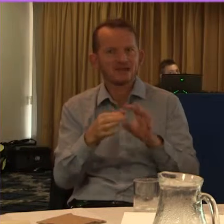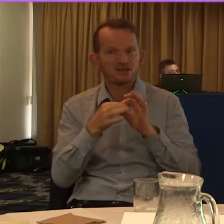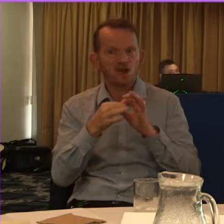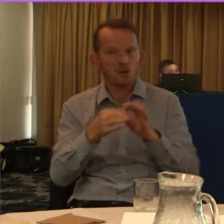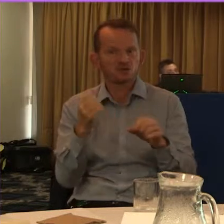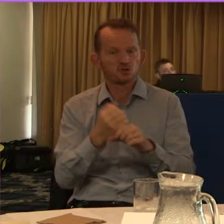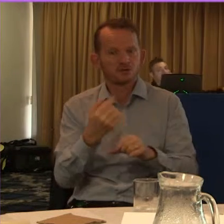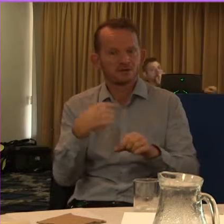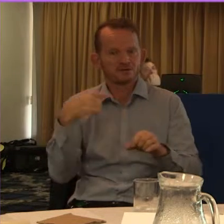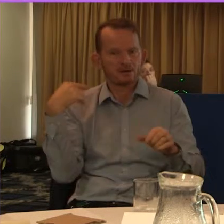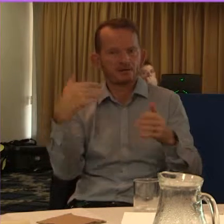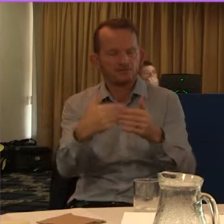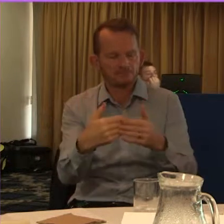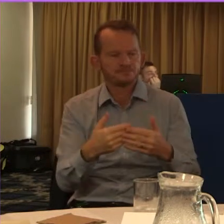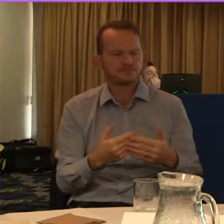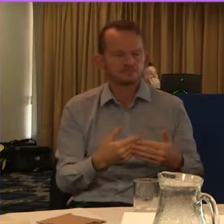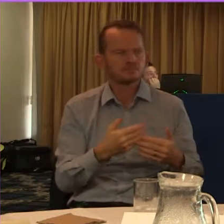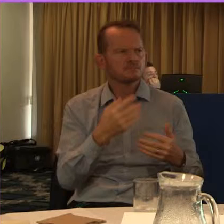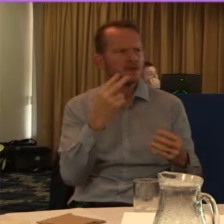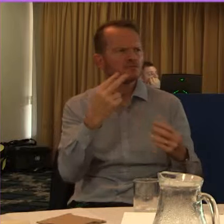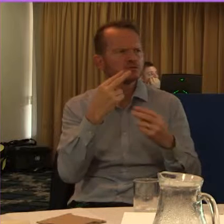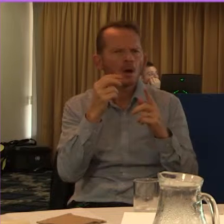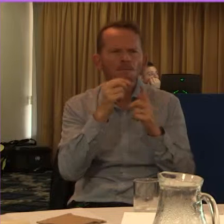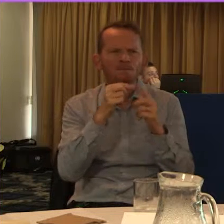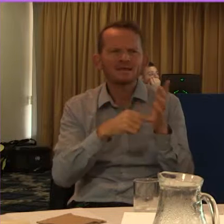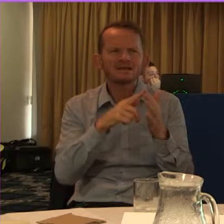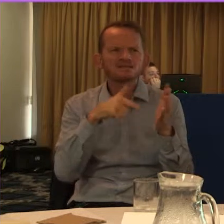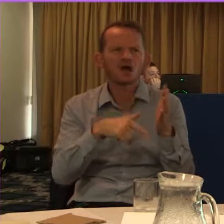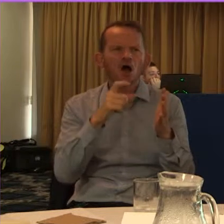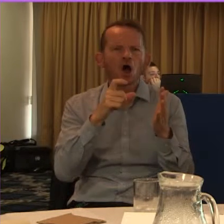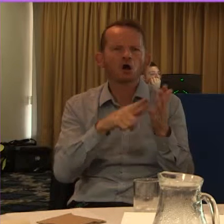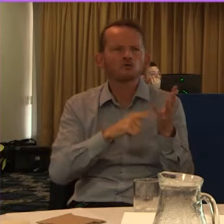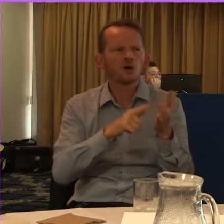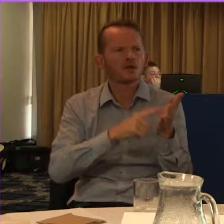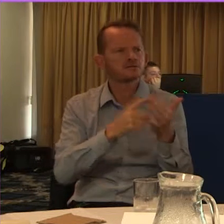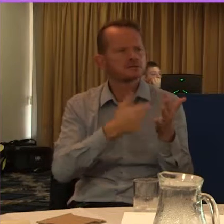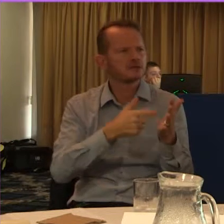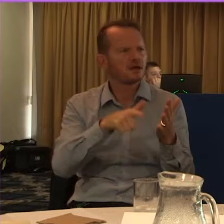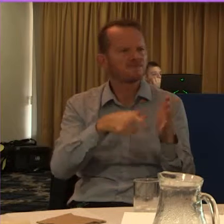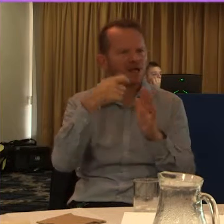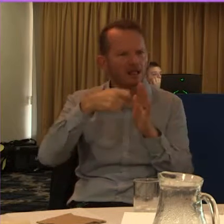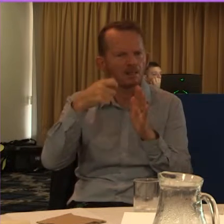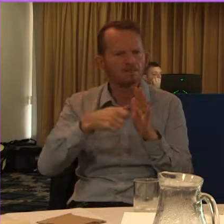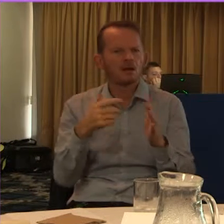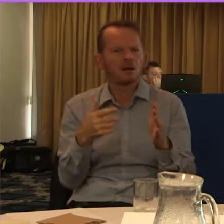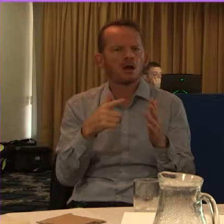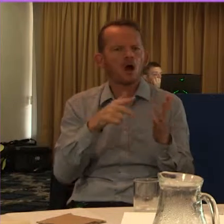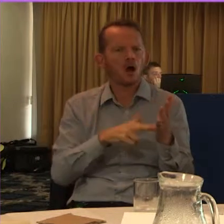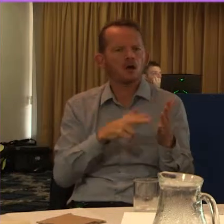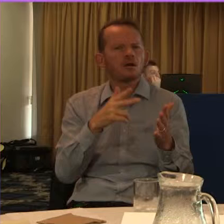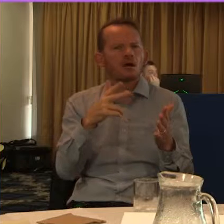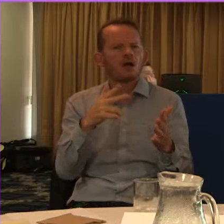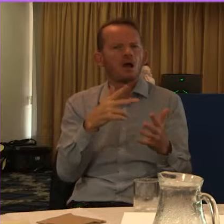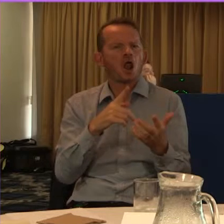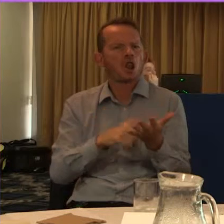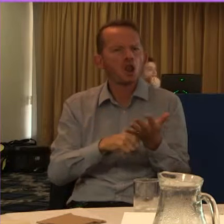done. So those of you who saw Pete Carruthers' film Unload will remember what a moving experience it was